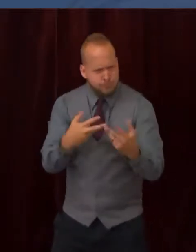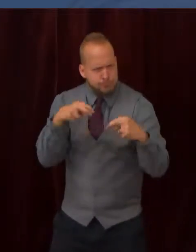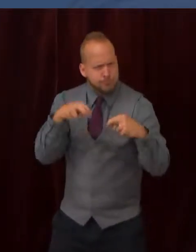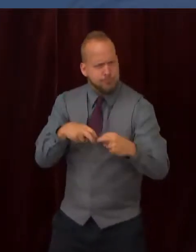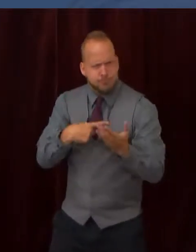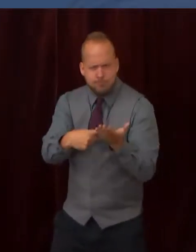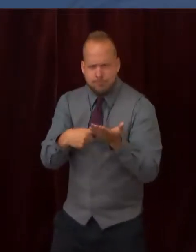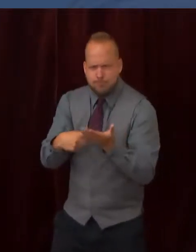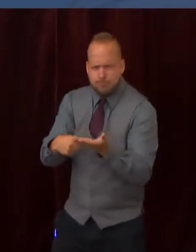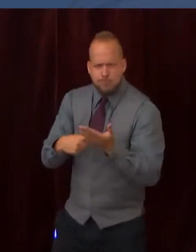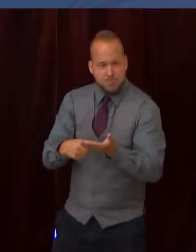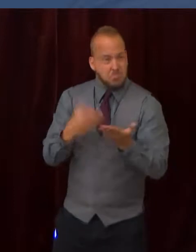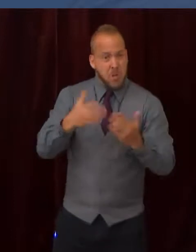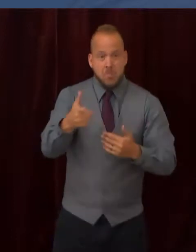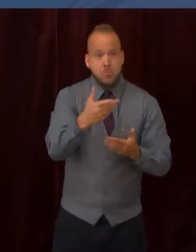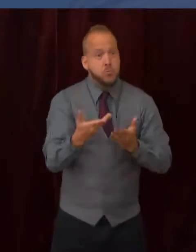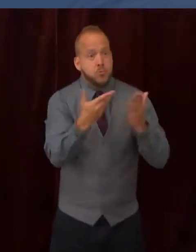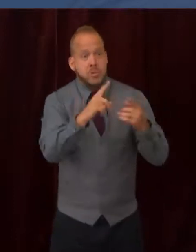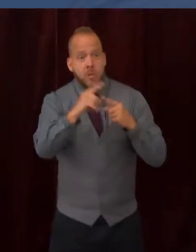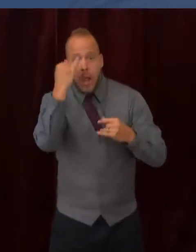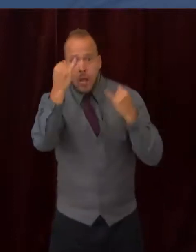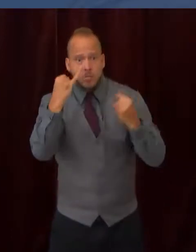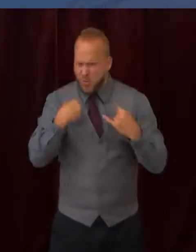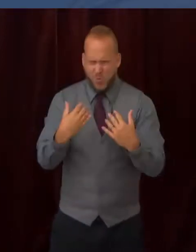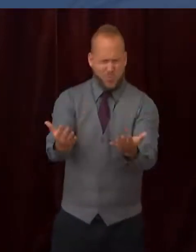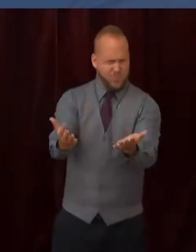ideas. Last question. Final question comes